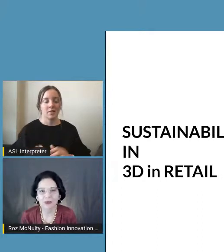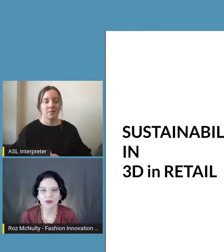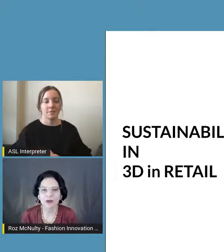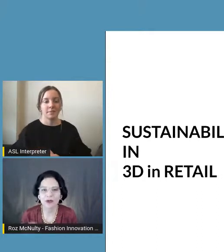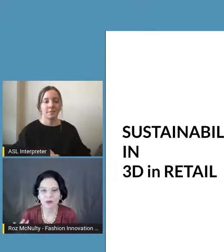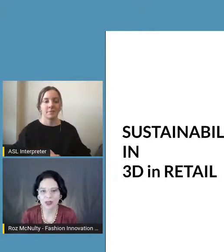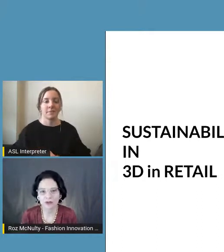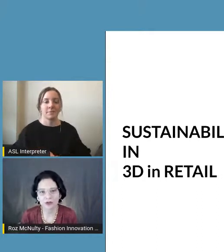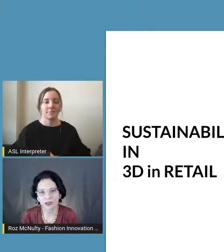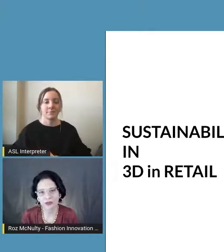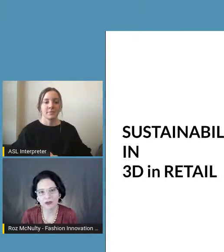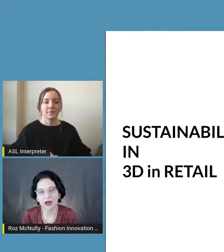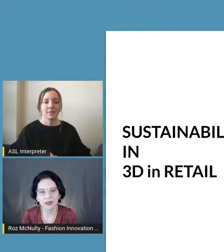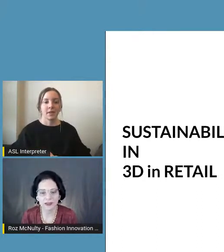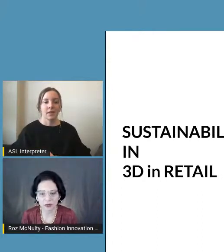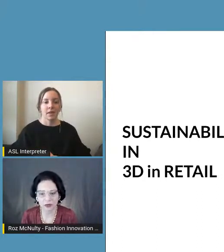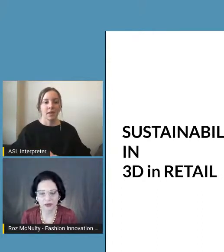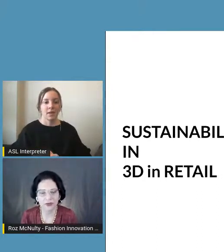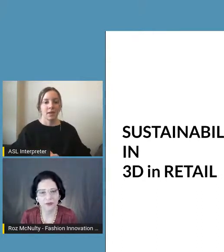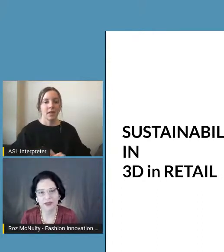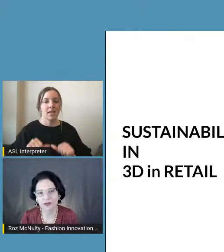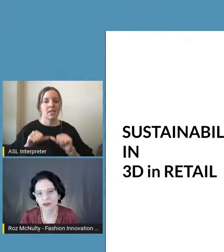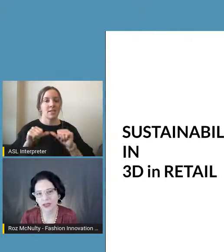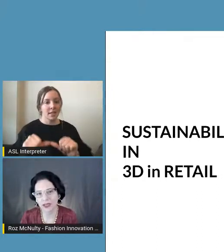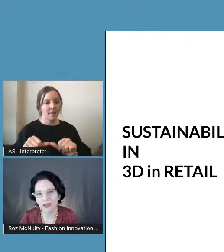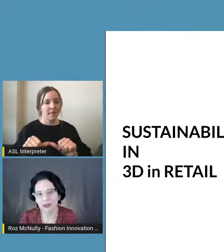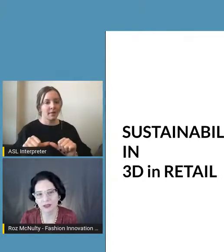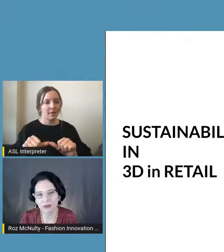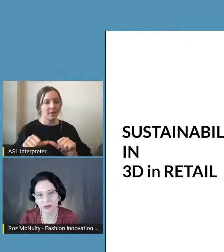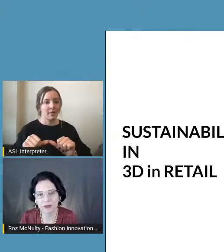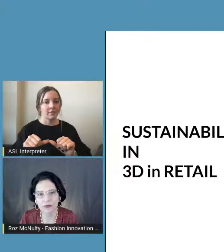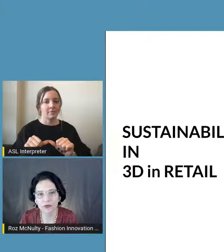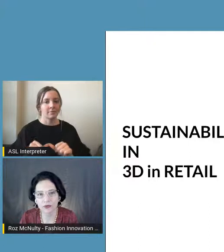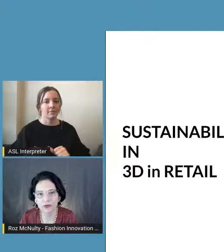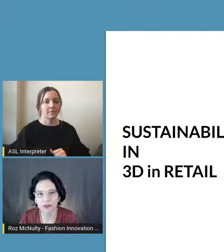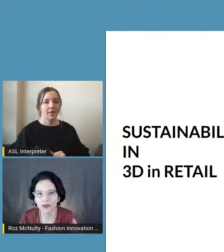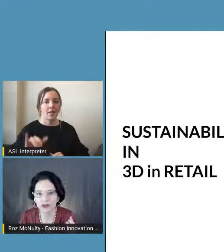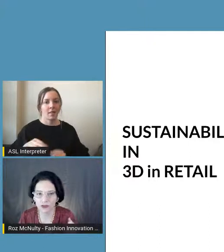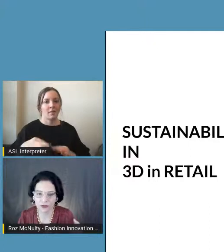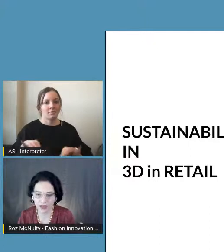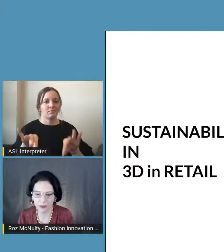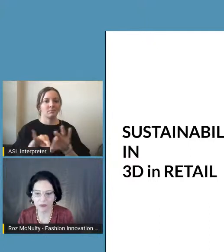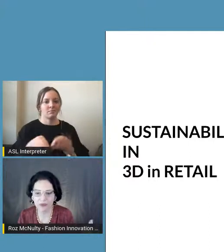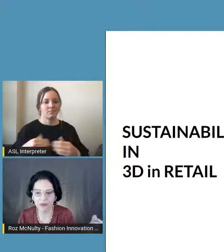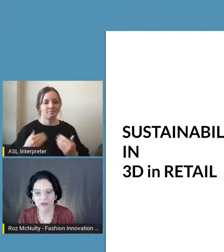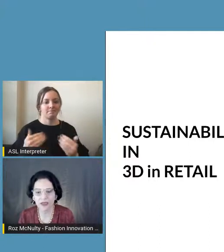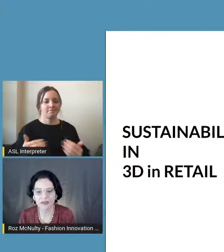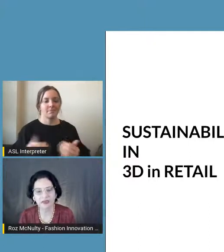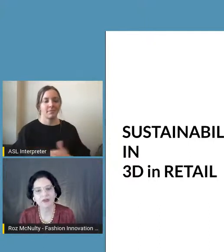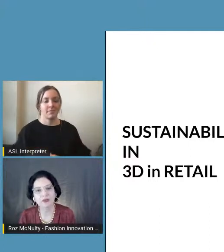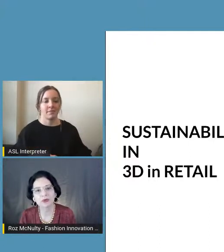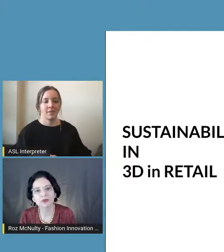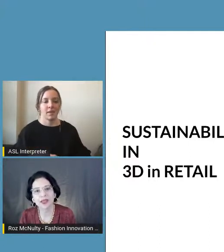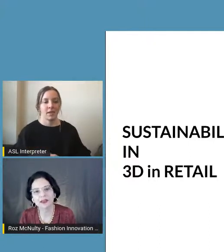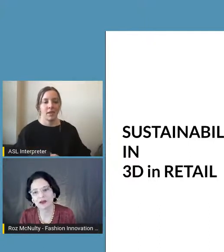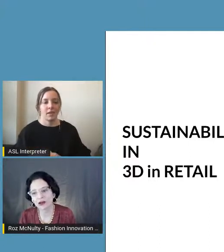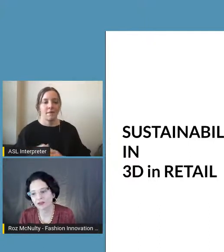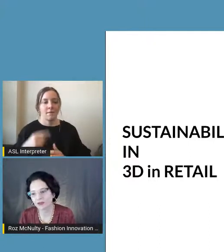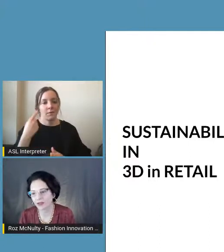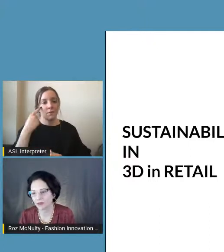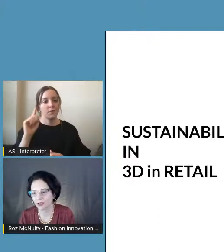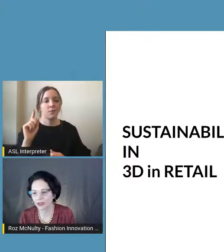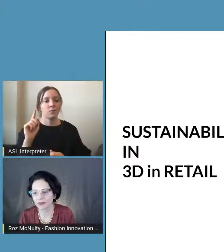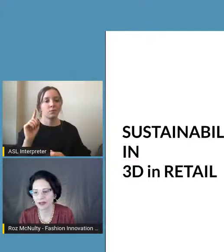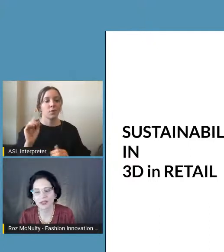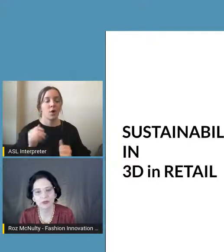Sustainability, I think we've all heard that phrase a lot, and of course it makes a gigantic difference if you're using digital samples. 70%